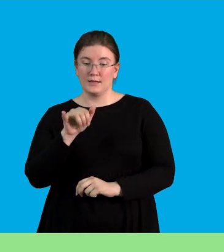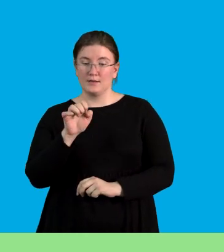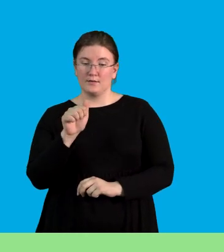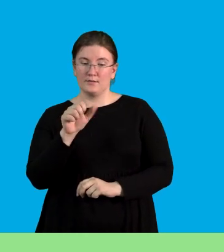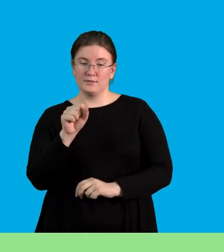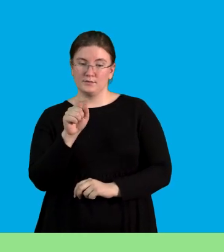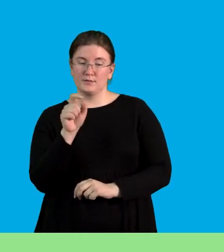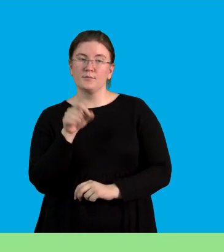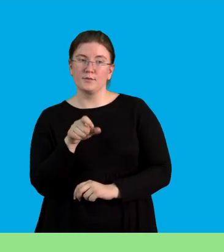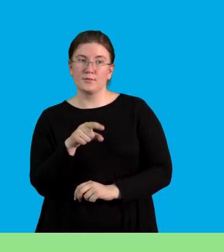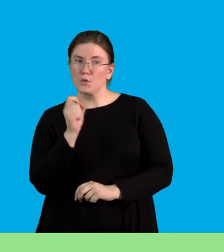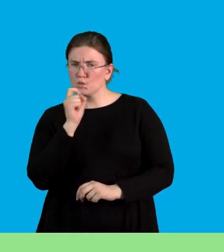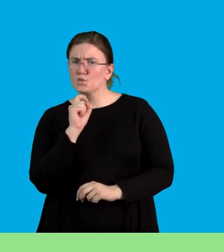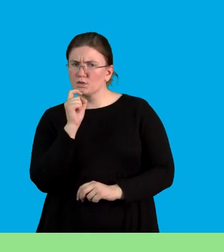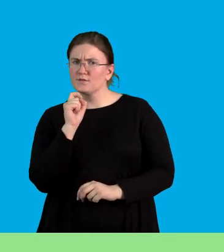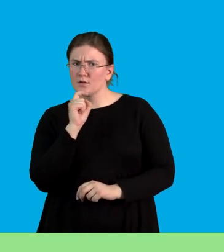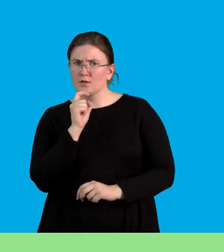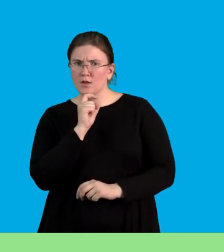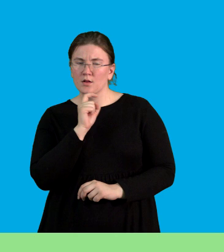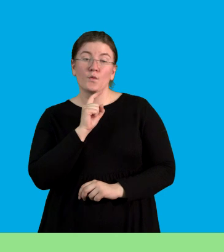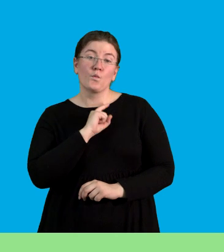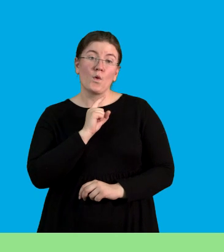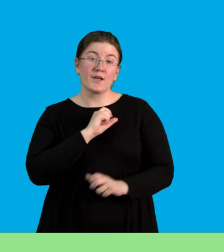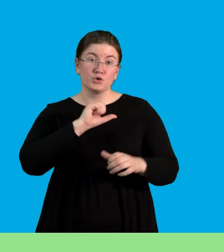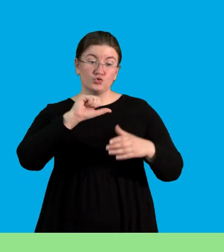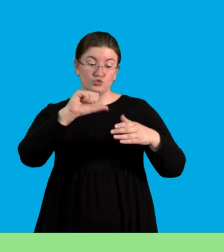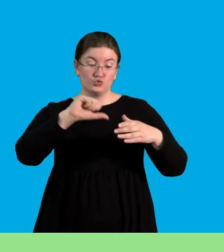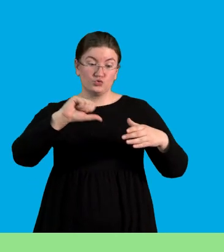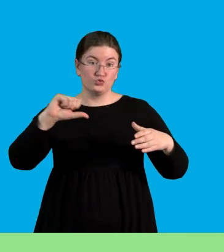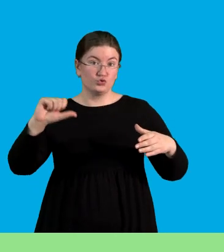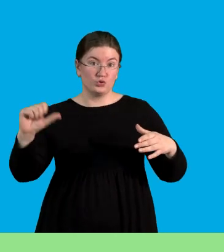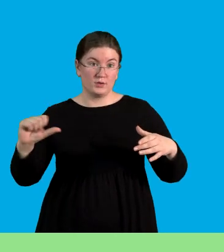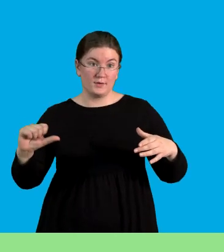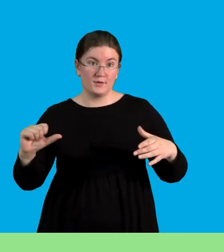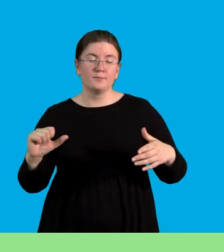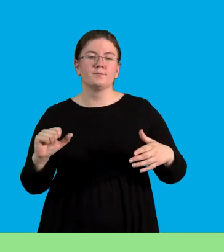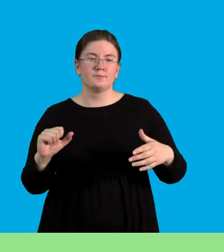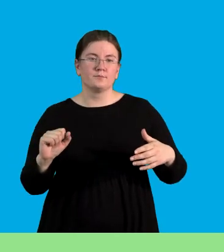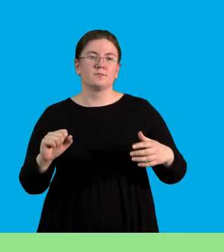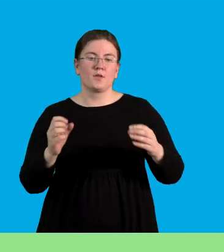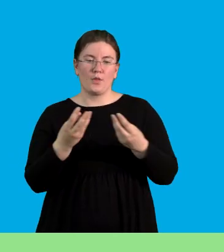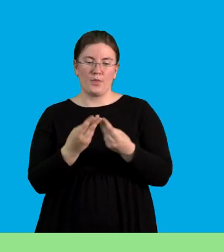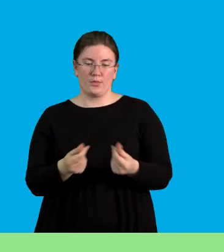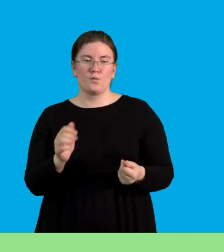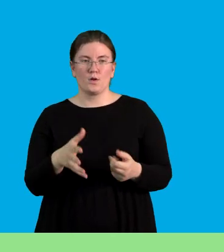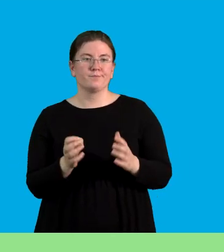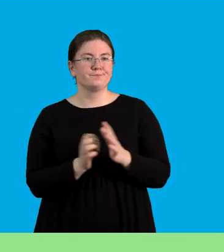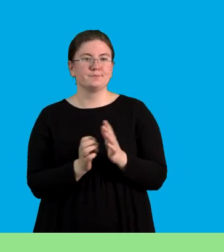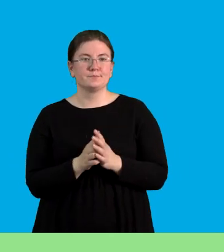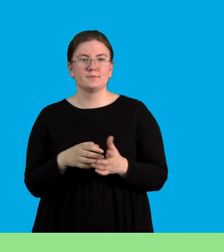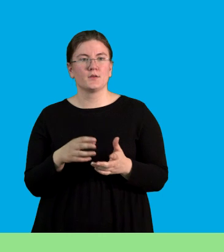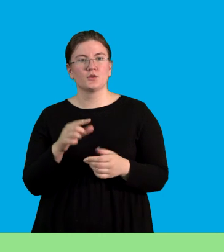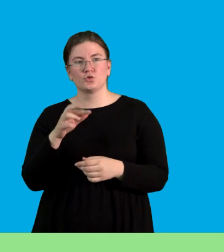yeast as a useful microorganism that breaks down the sugars present in grains like barley,